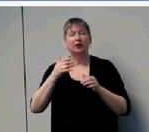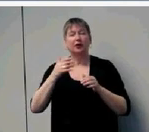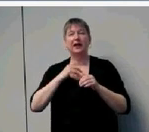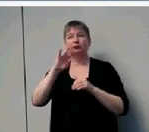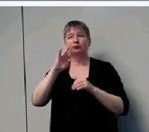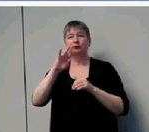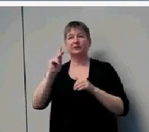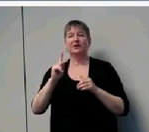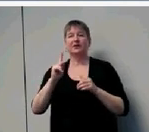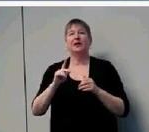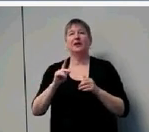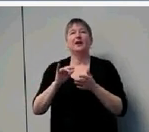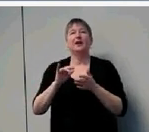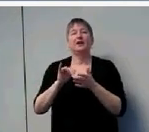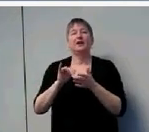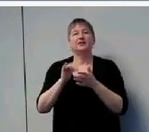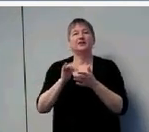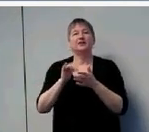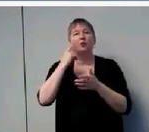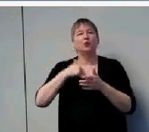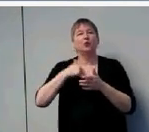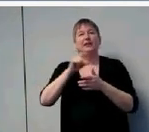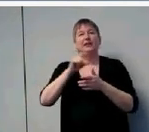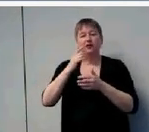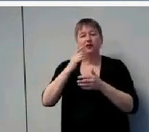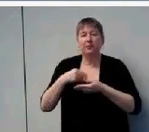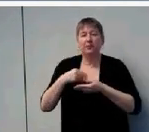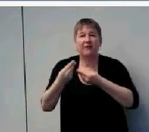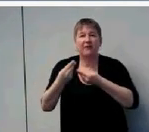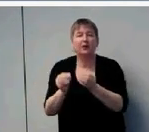nice benefit of audibility that you're providing them.